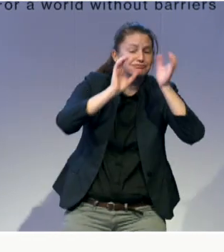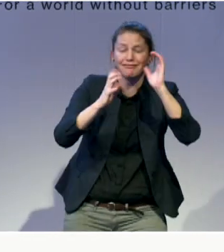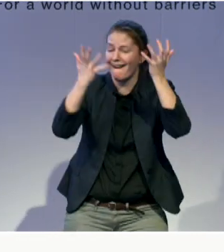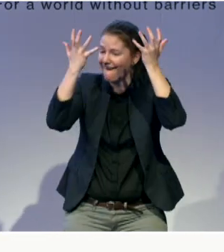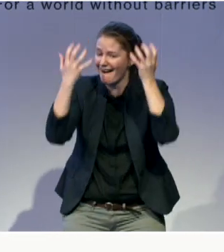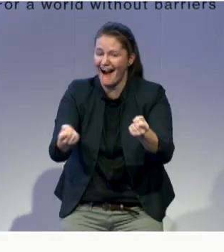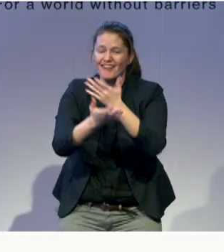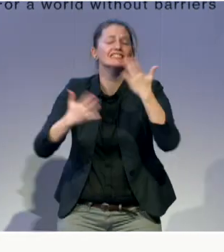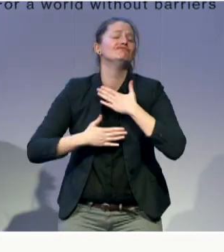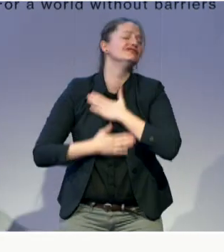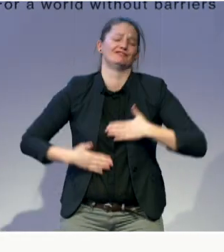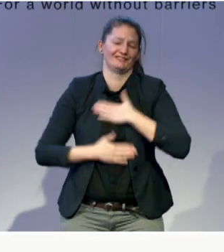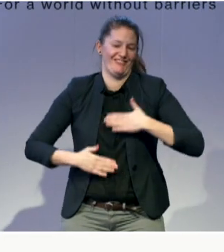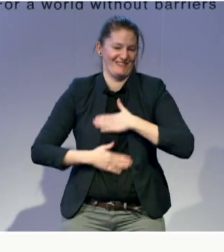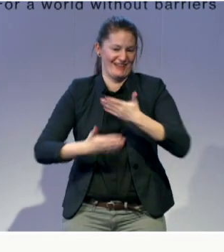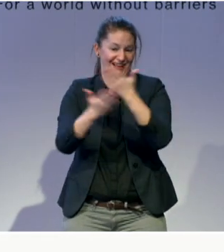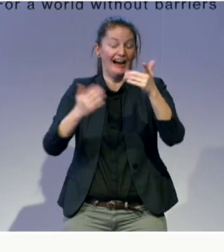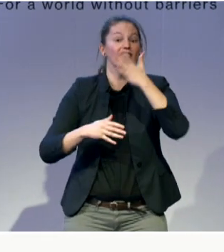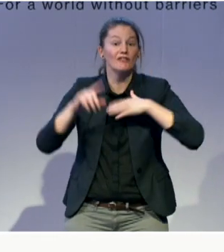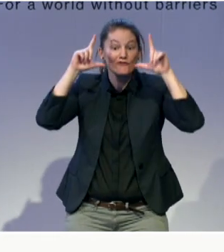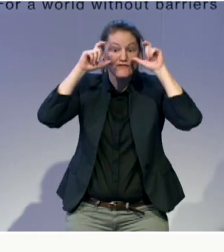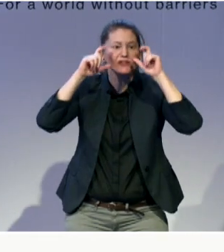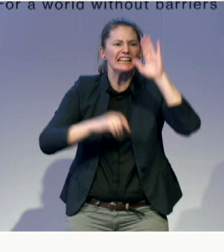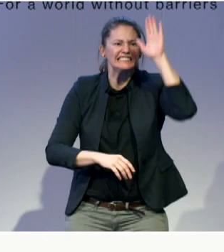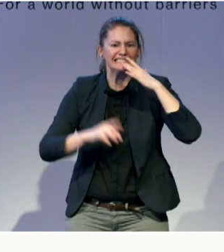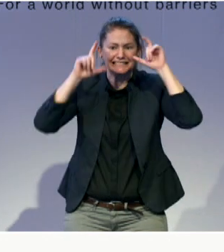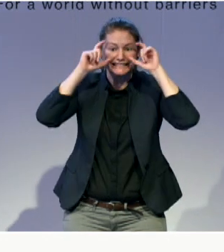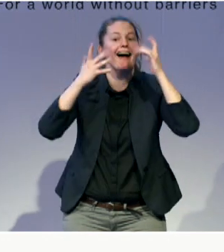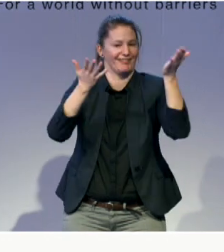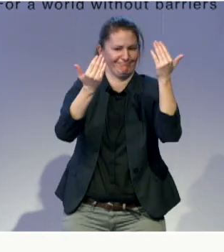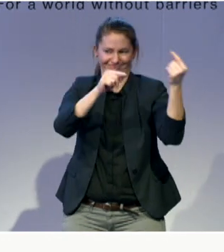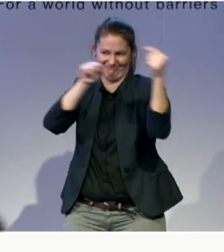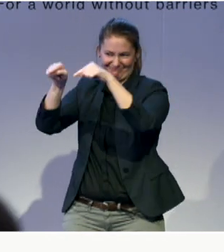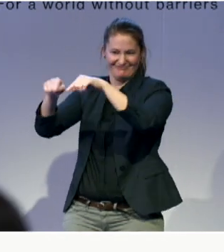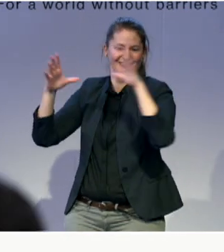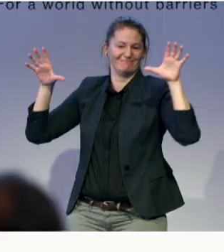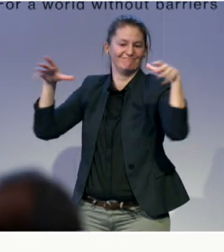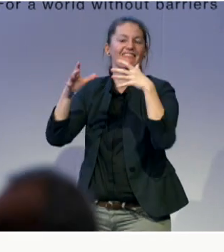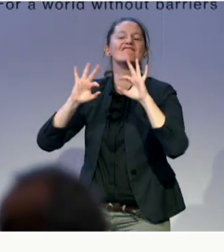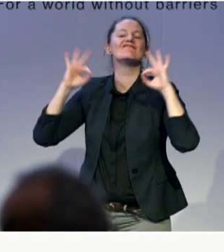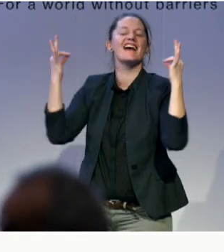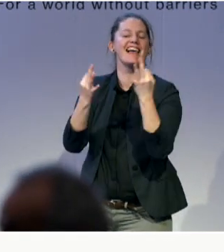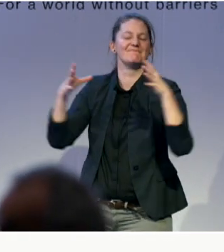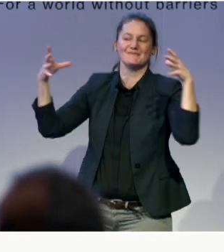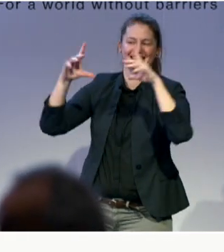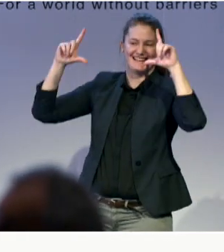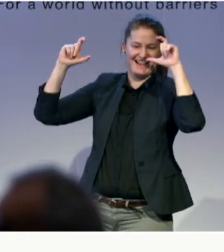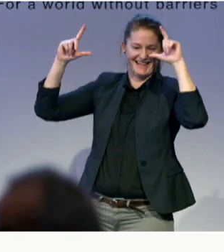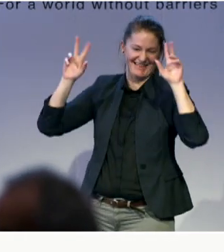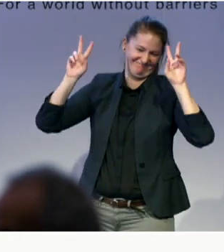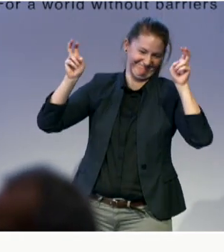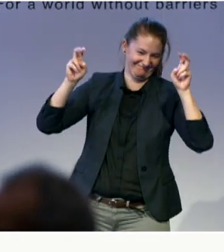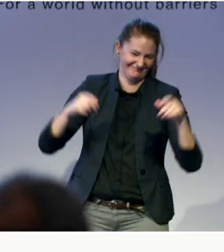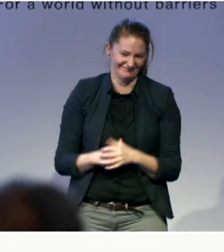those of you who want to be in the photograph, please come up now. Family photo 2019. Family